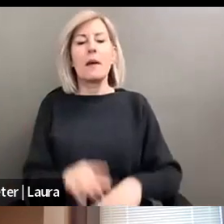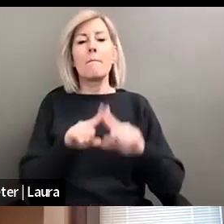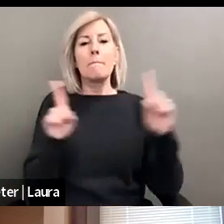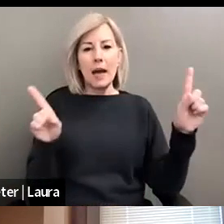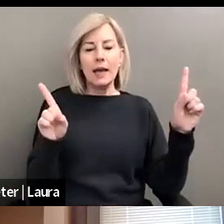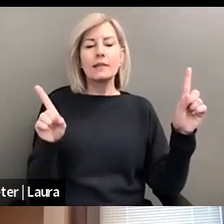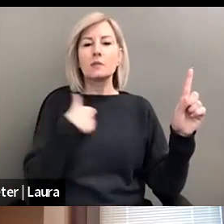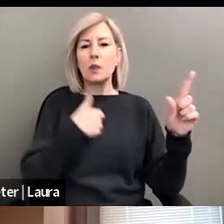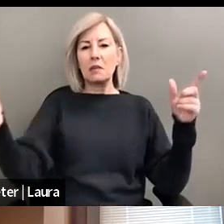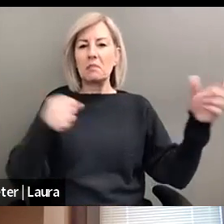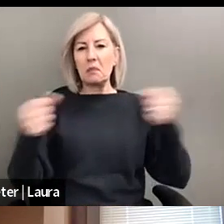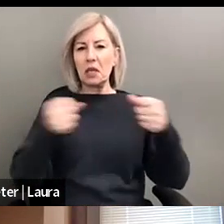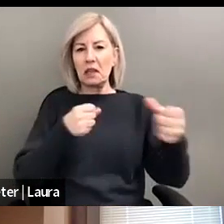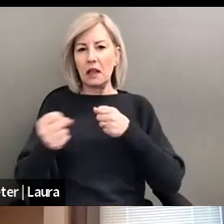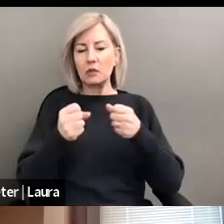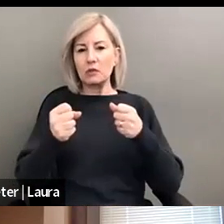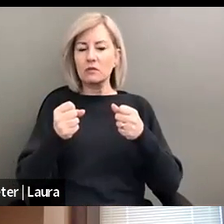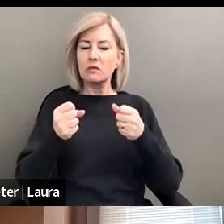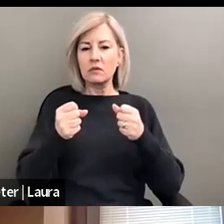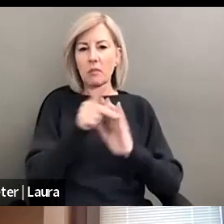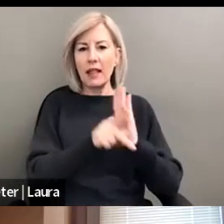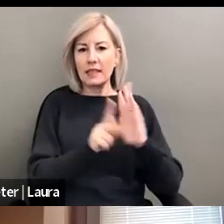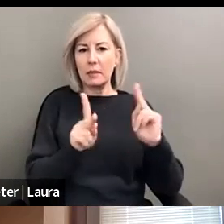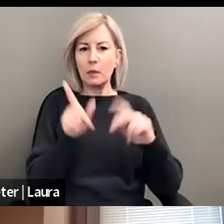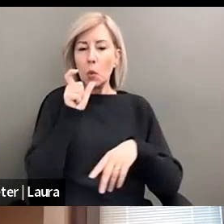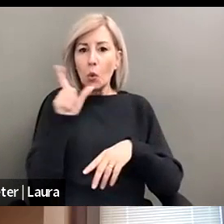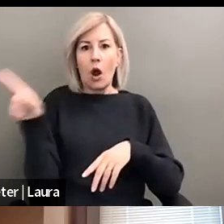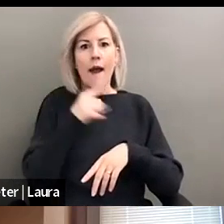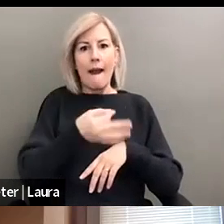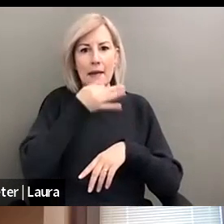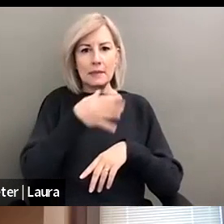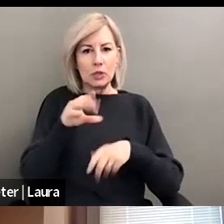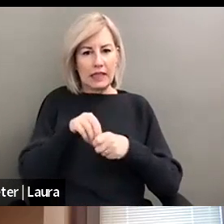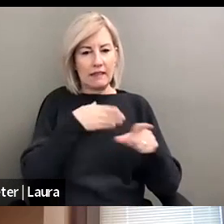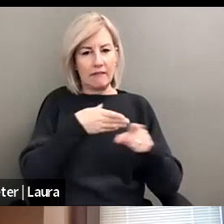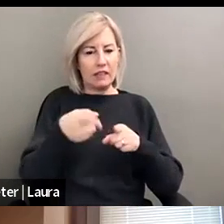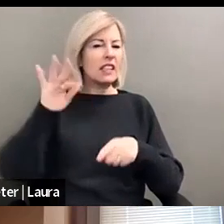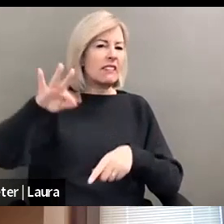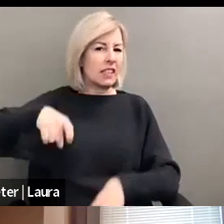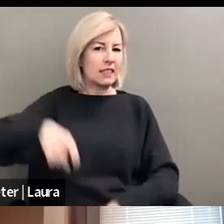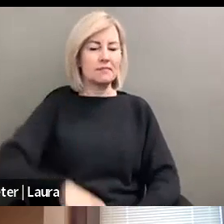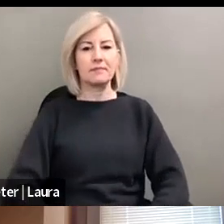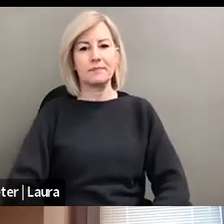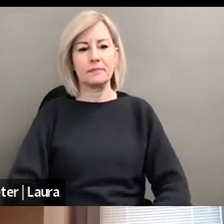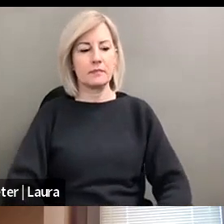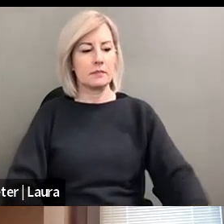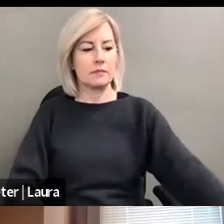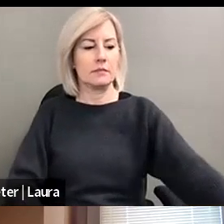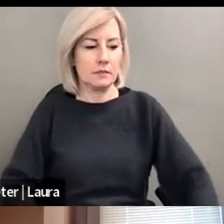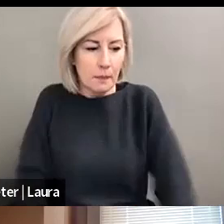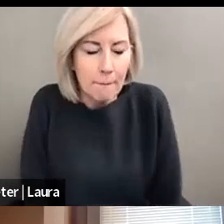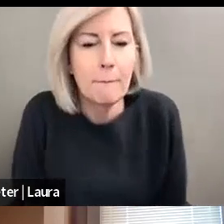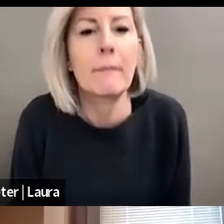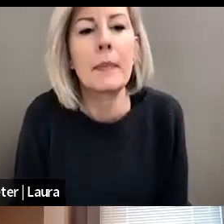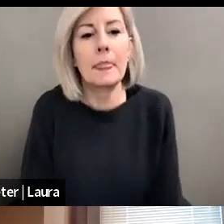always bring in those those policy folks who are experts in their field if we need to. Yeah, and I would